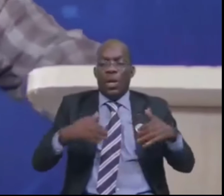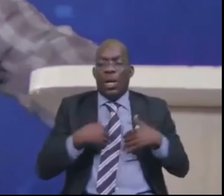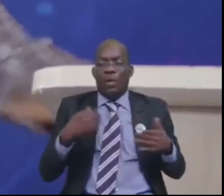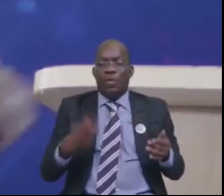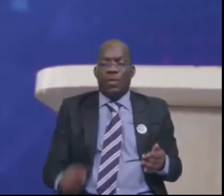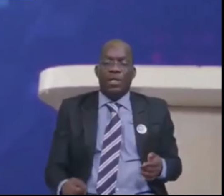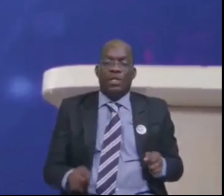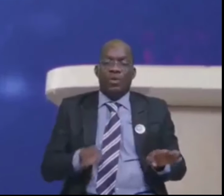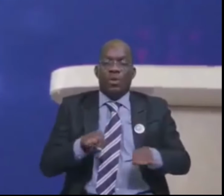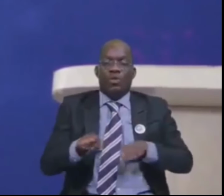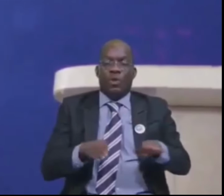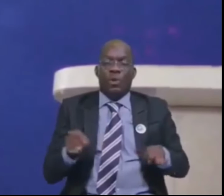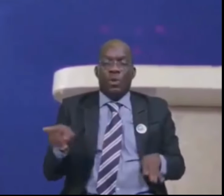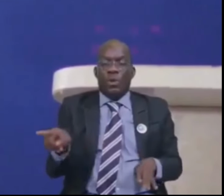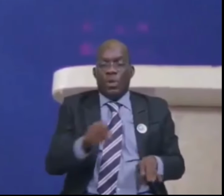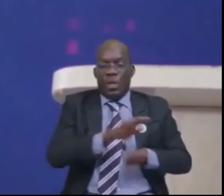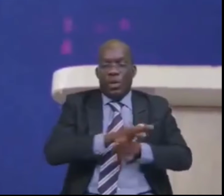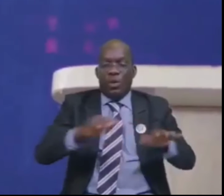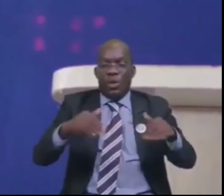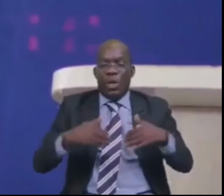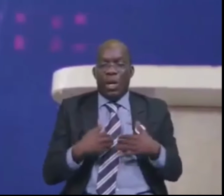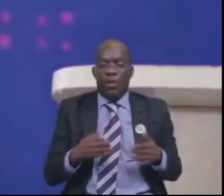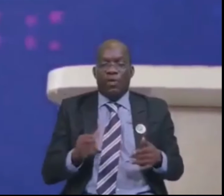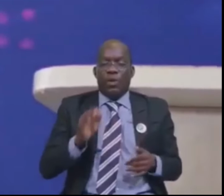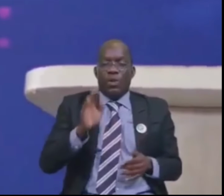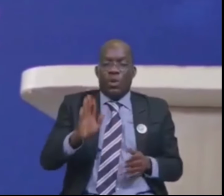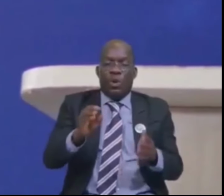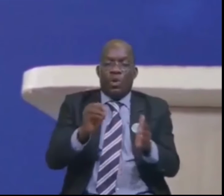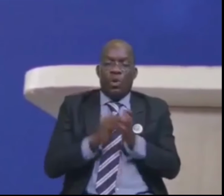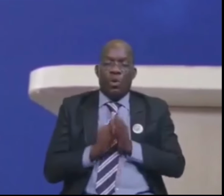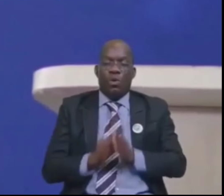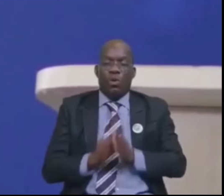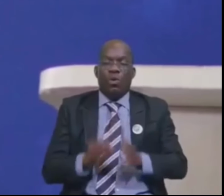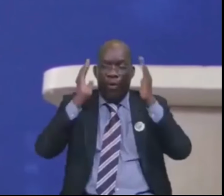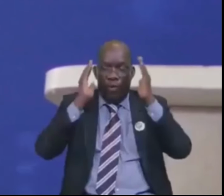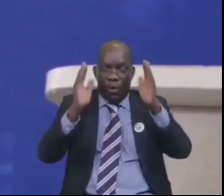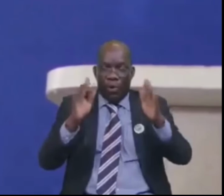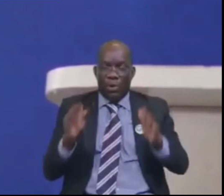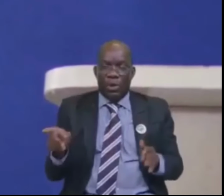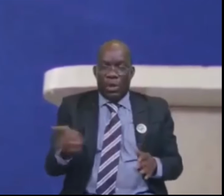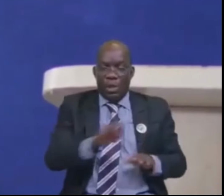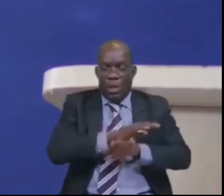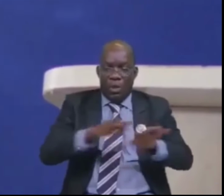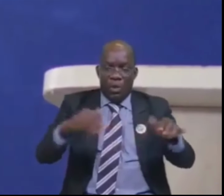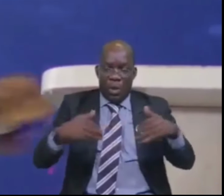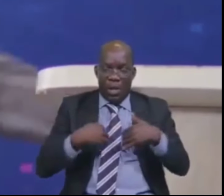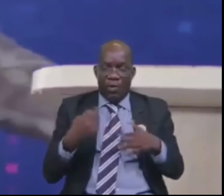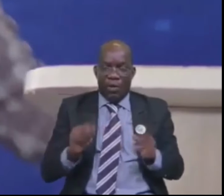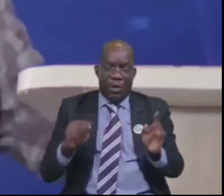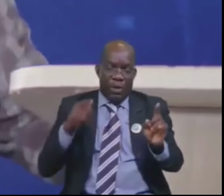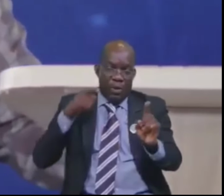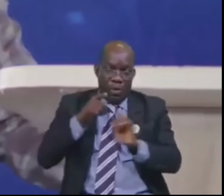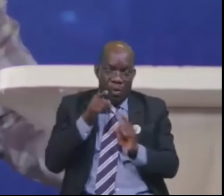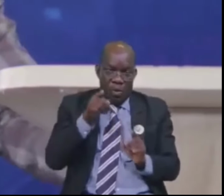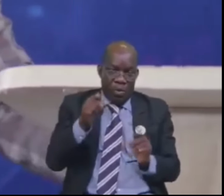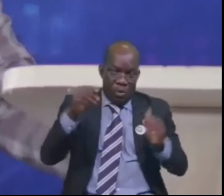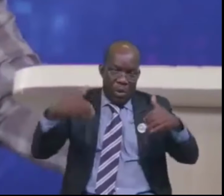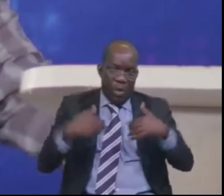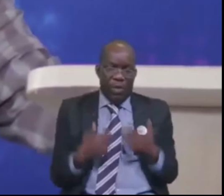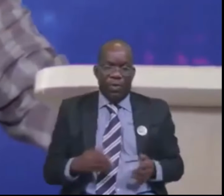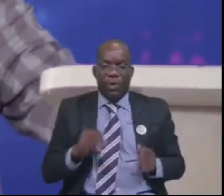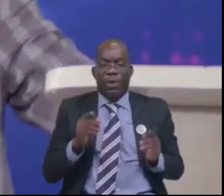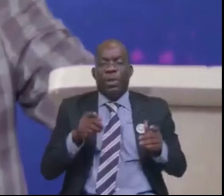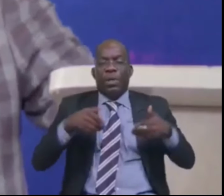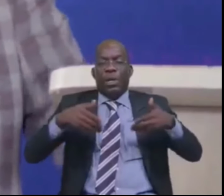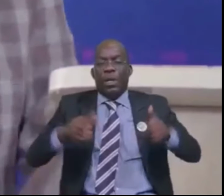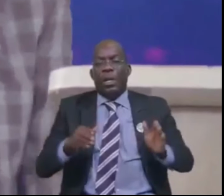don't have your own commitment. And they don't have the goal that you have. Let them go and